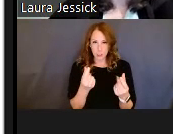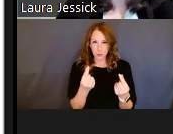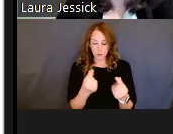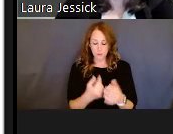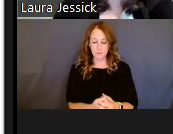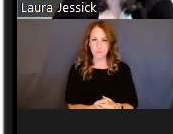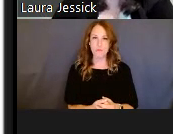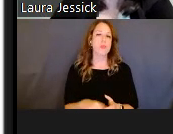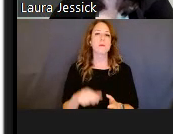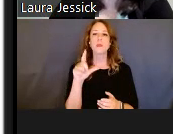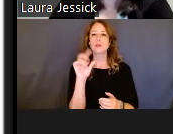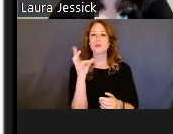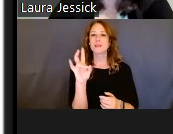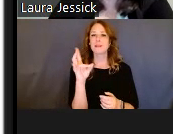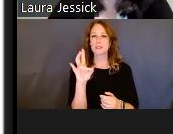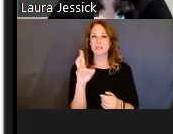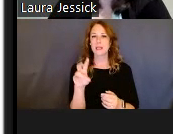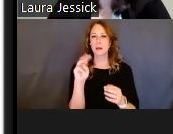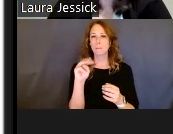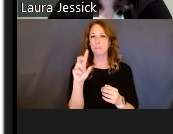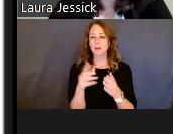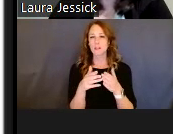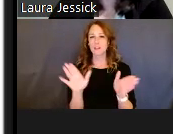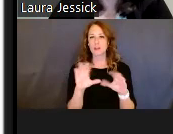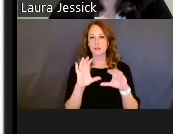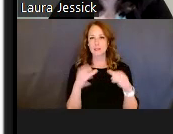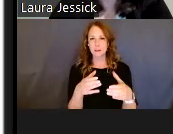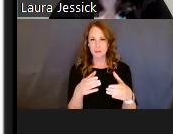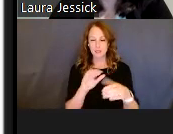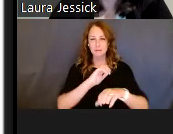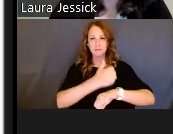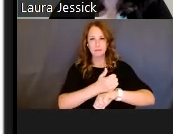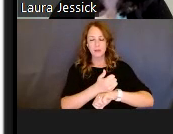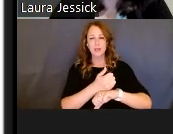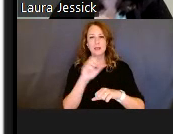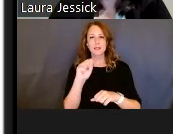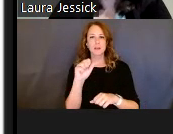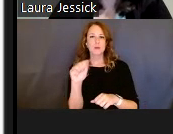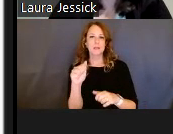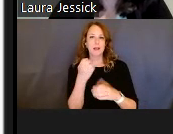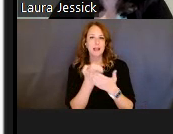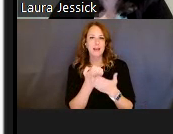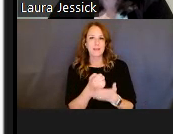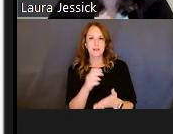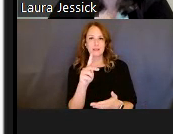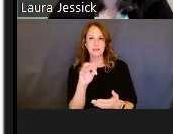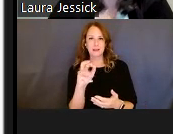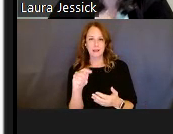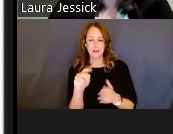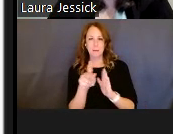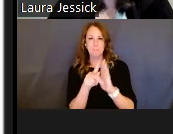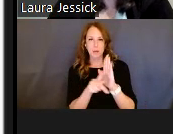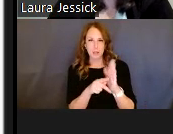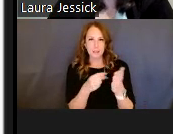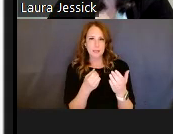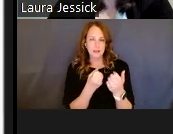So in 2017, the Maryland General Assembly established a sexual assault evidence kit policy and funding committee that